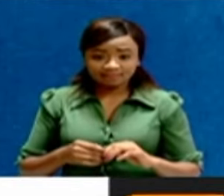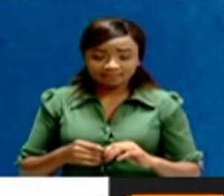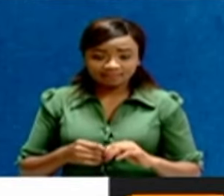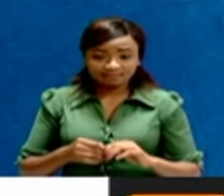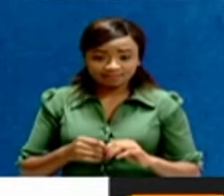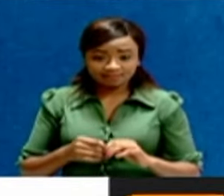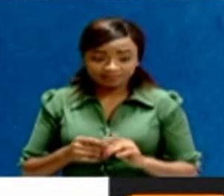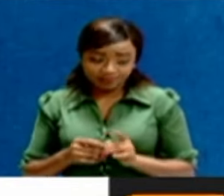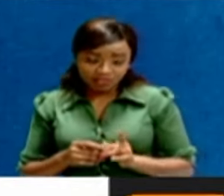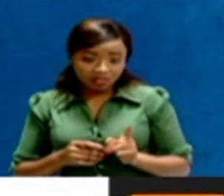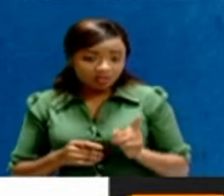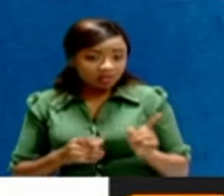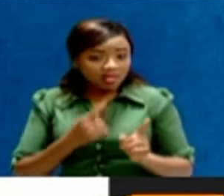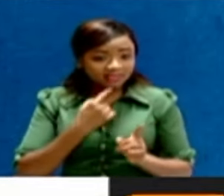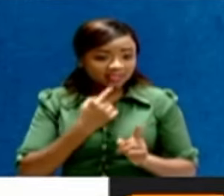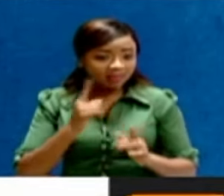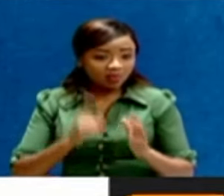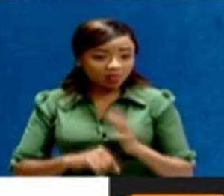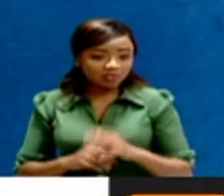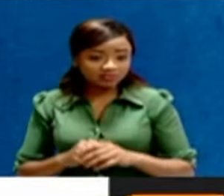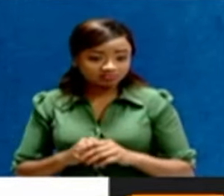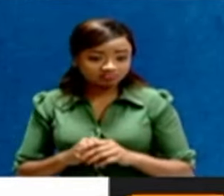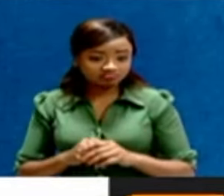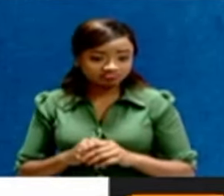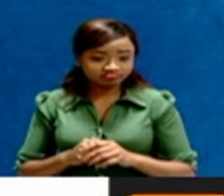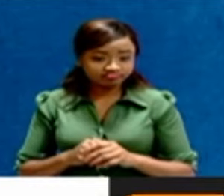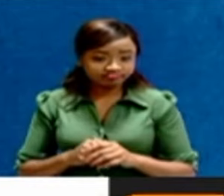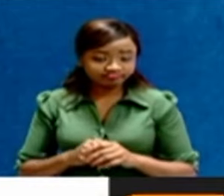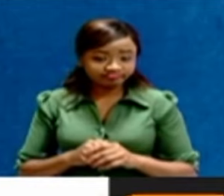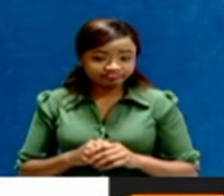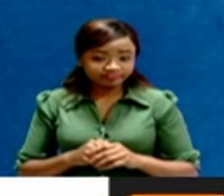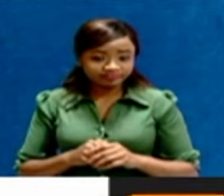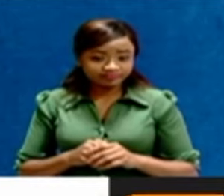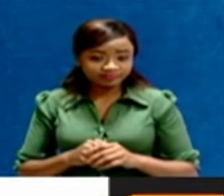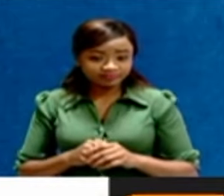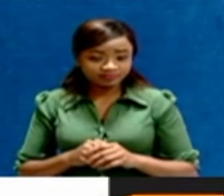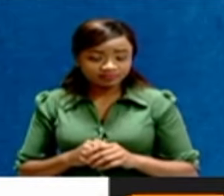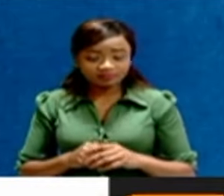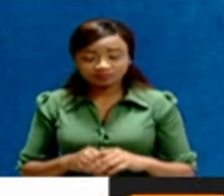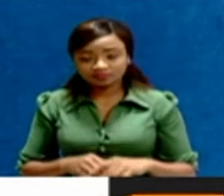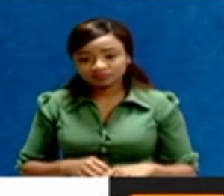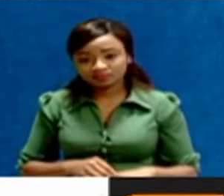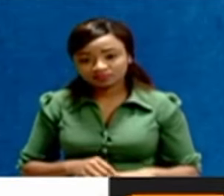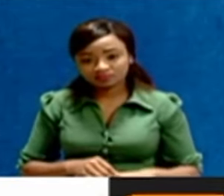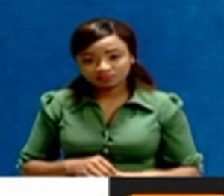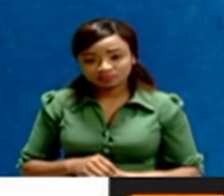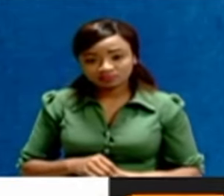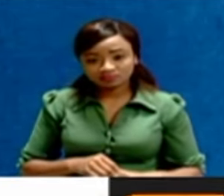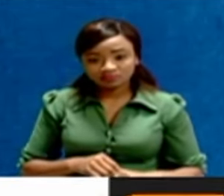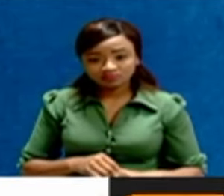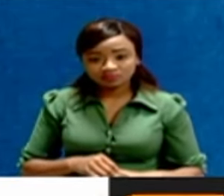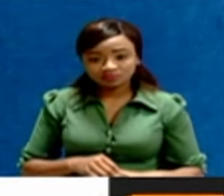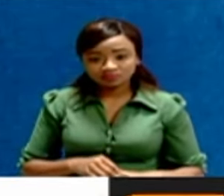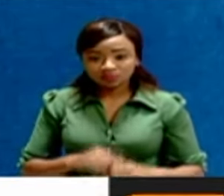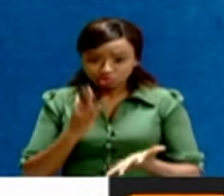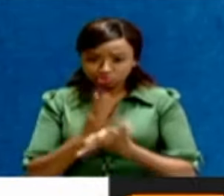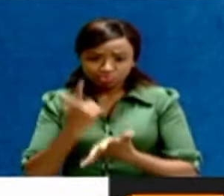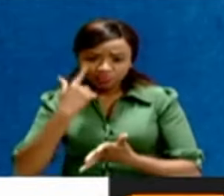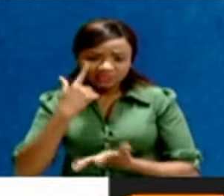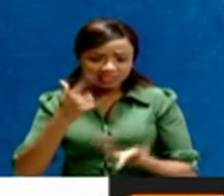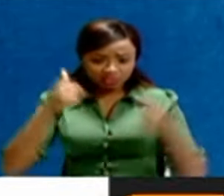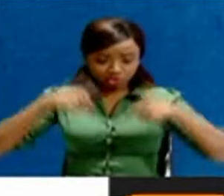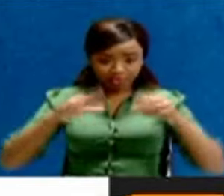So what you are saying today is that what Senate did, despite the fact that the impasse is still there, the kind of debate that we saw,